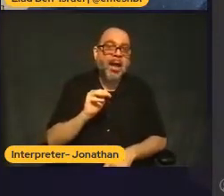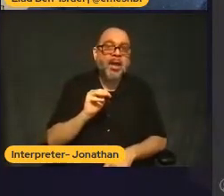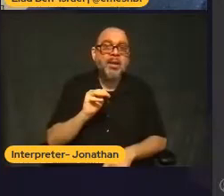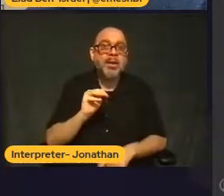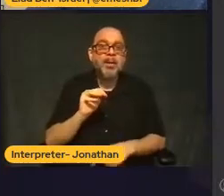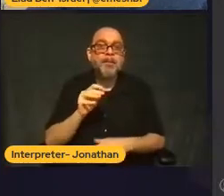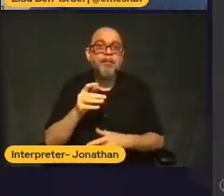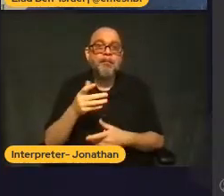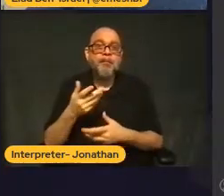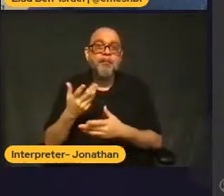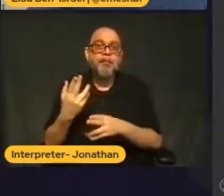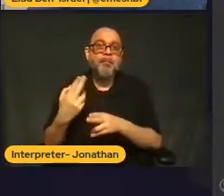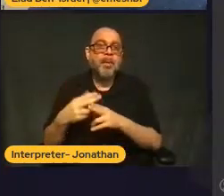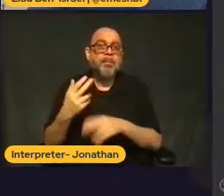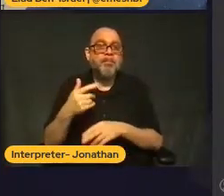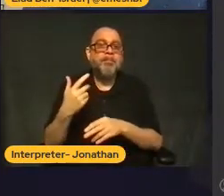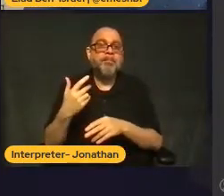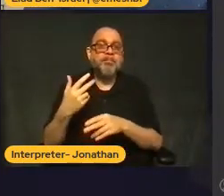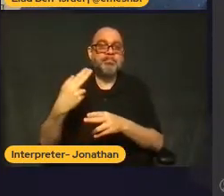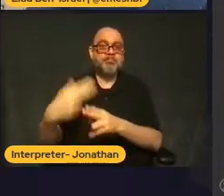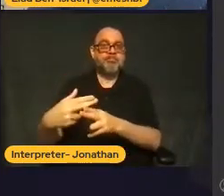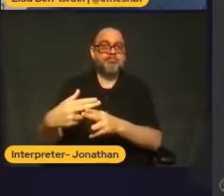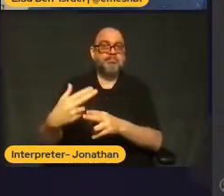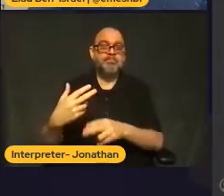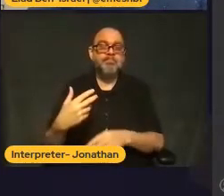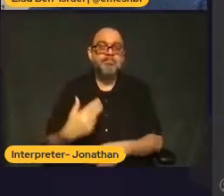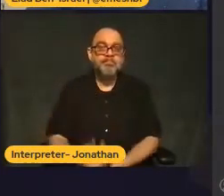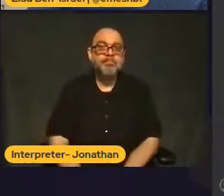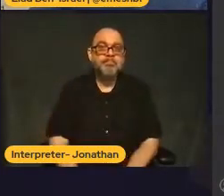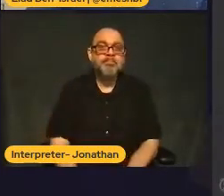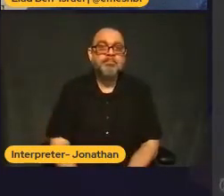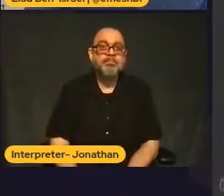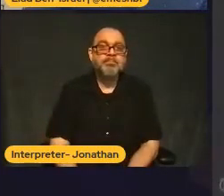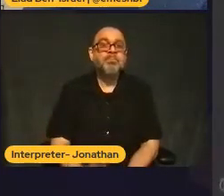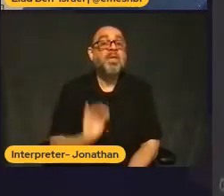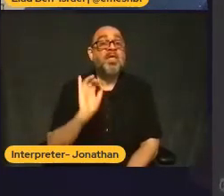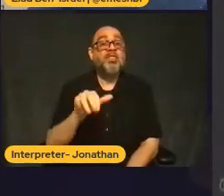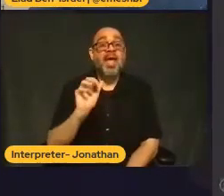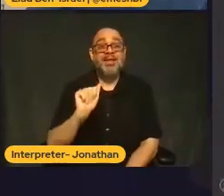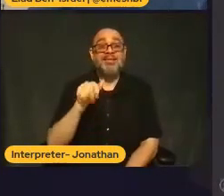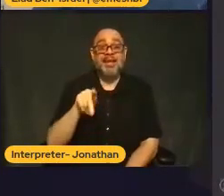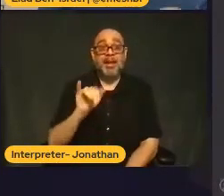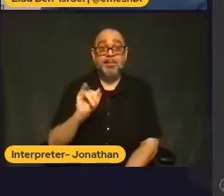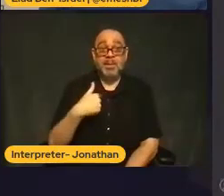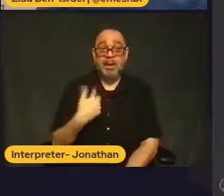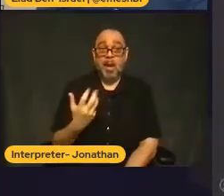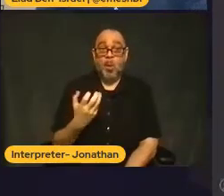name. So that's going to be basically the API that I want here.